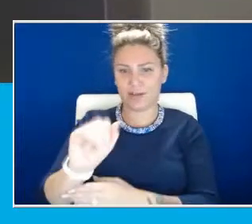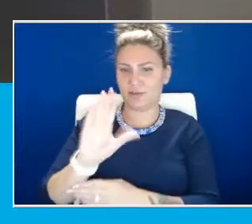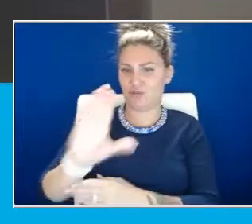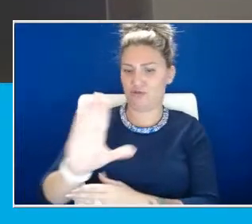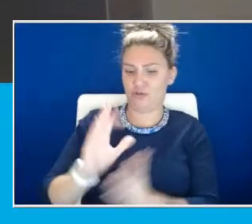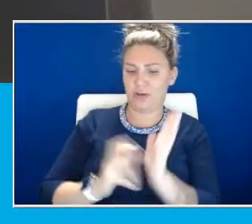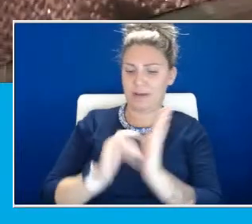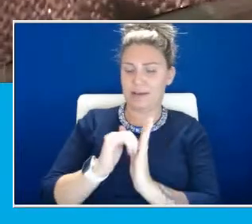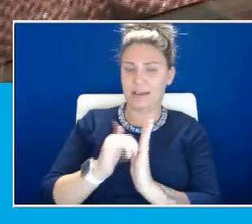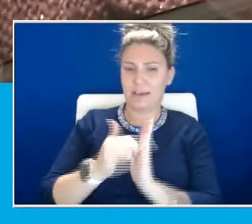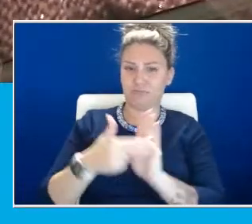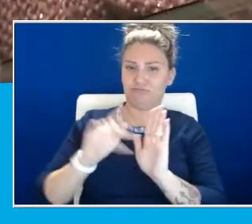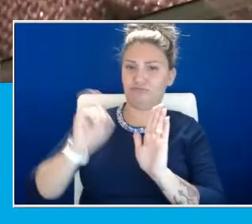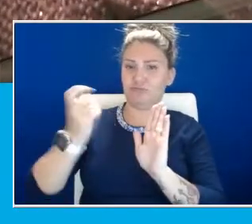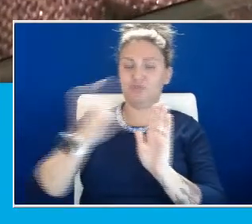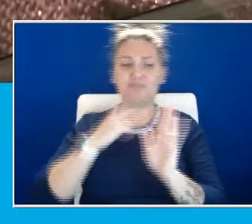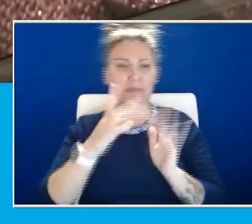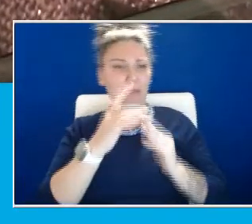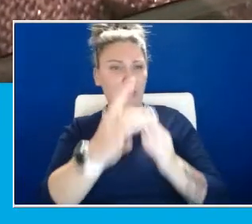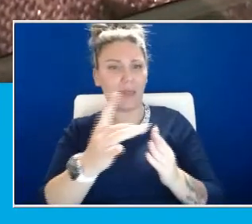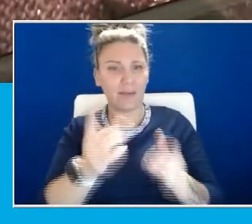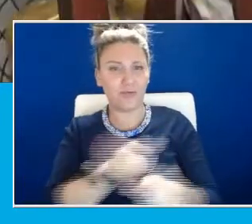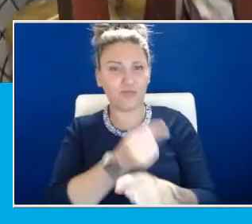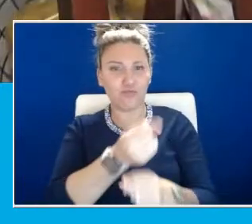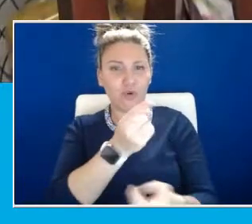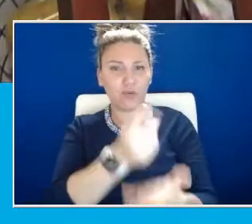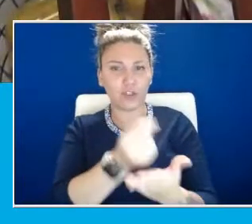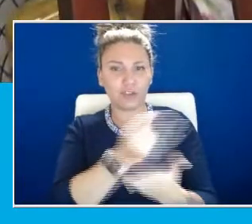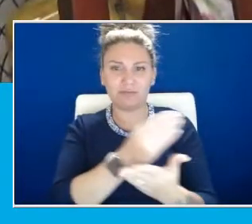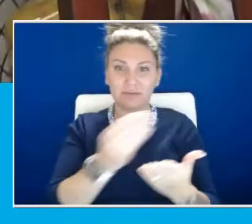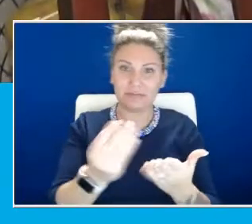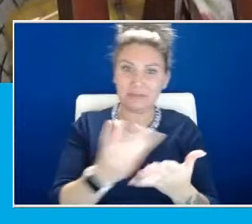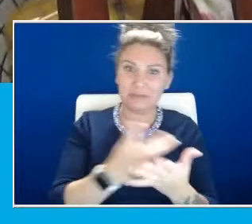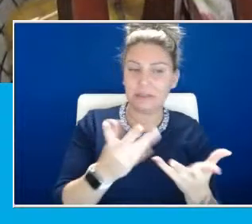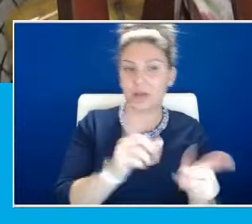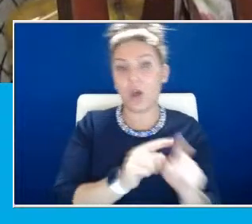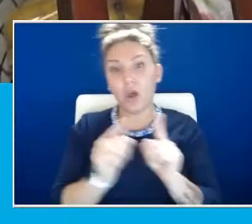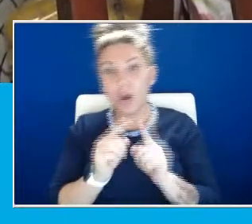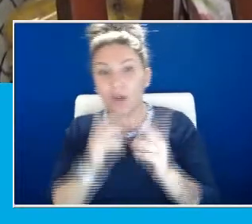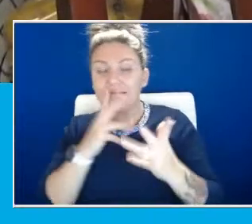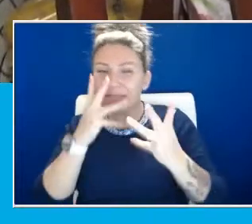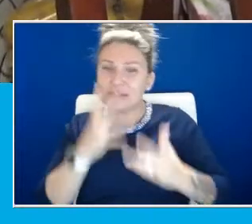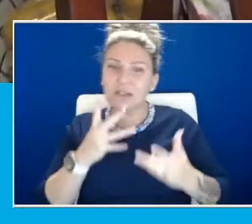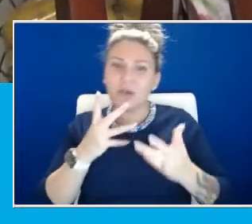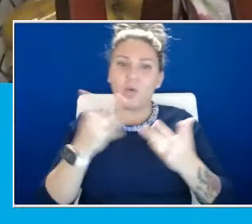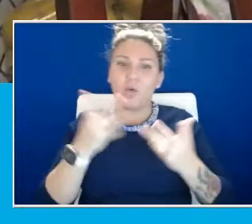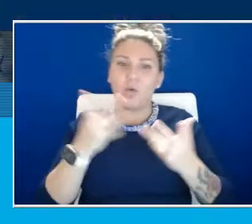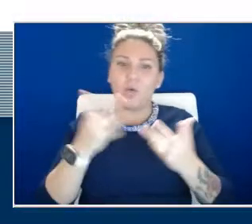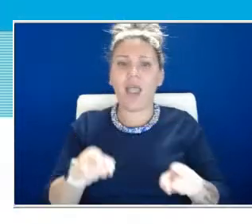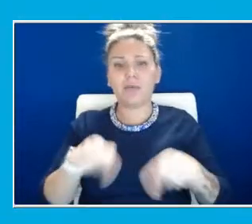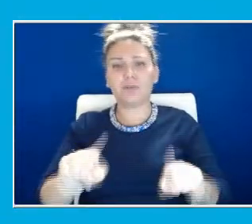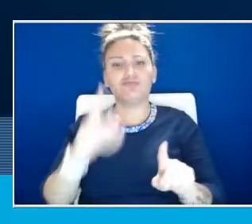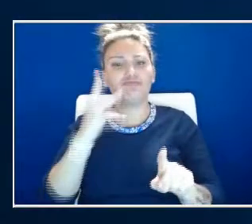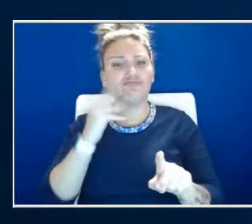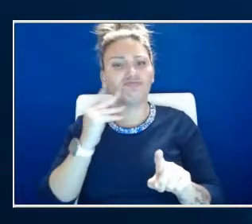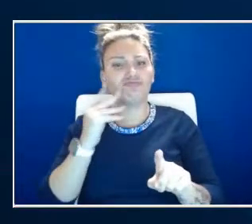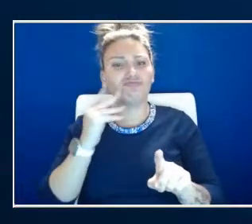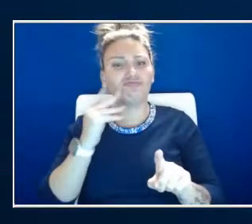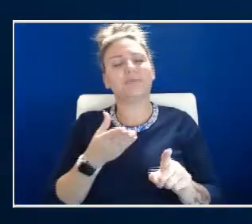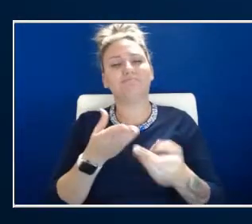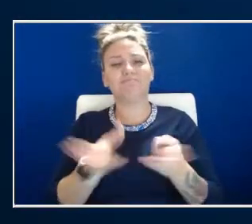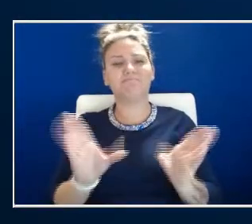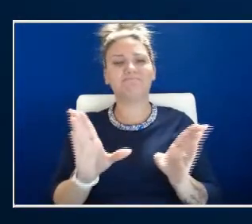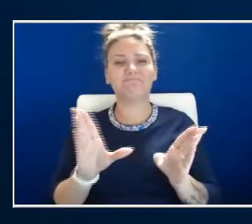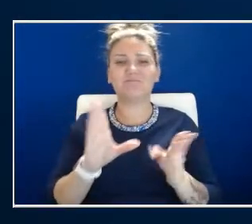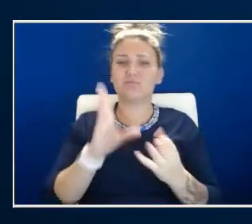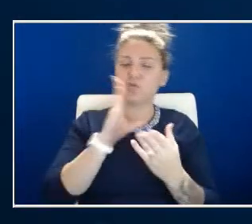right treatment and down the dark road that comes along with this health fight. She opens up about her physical and mental health struggle